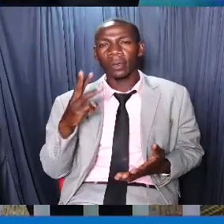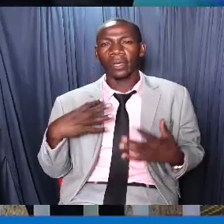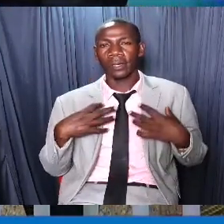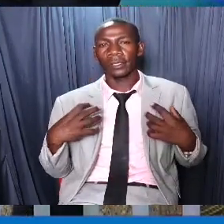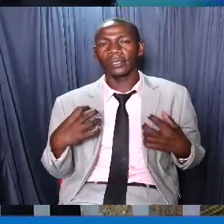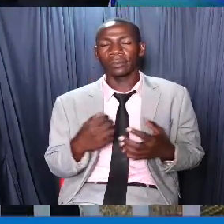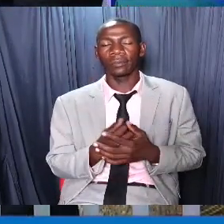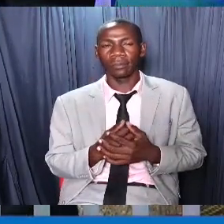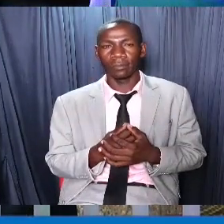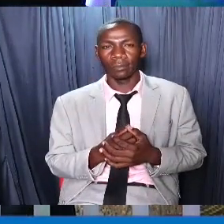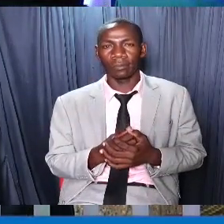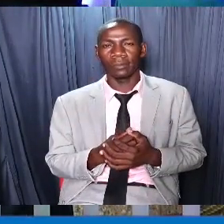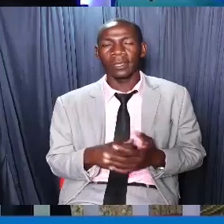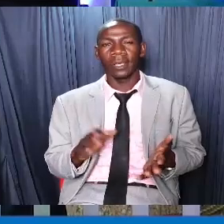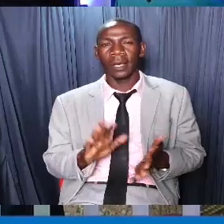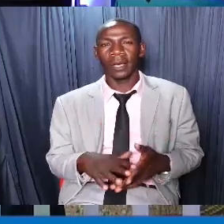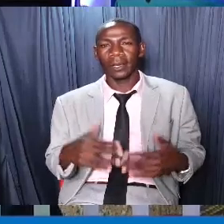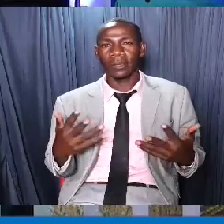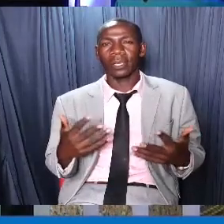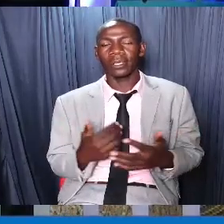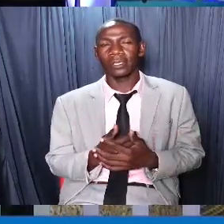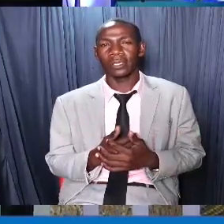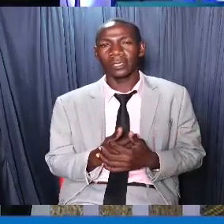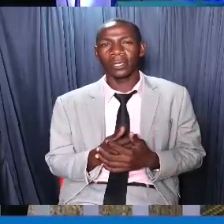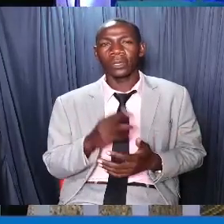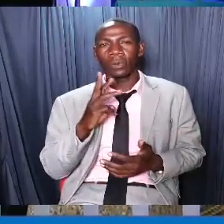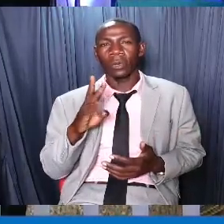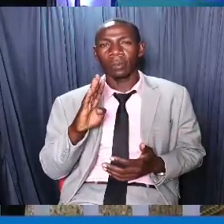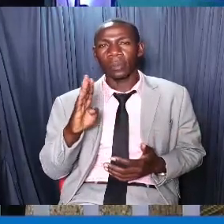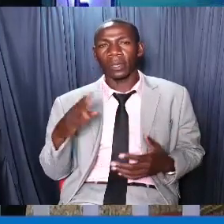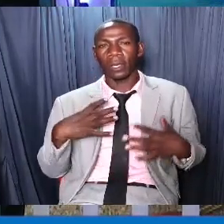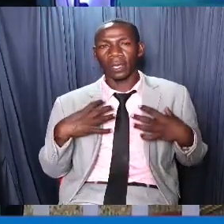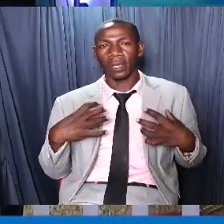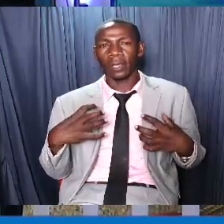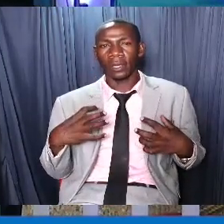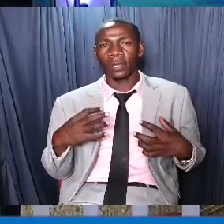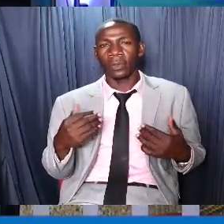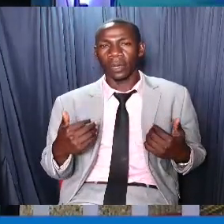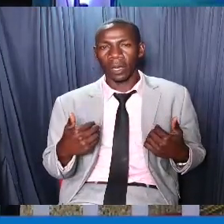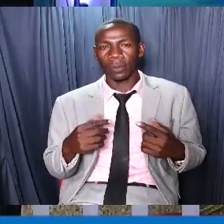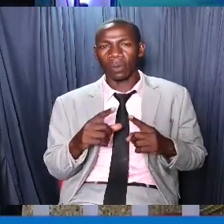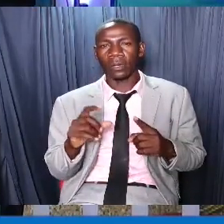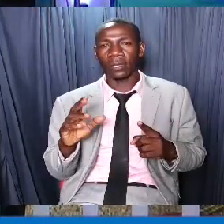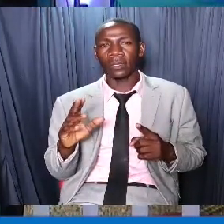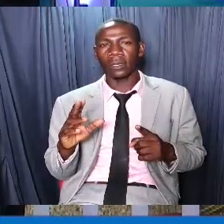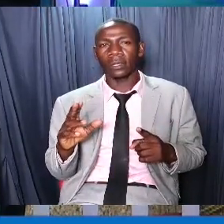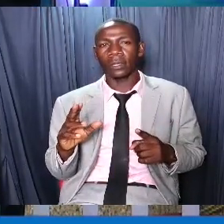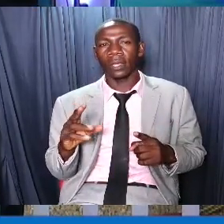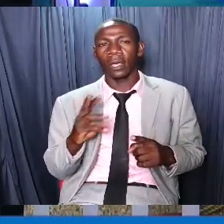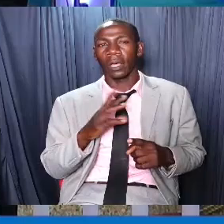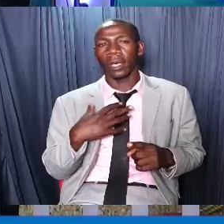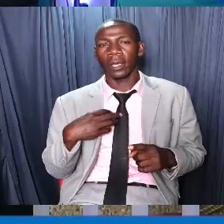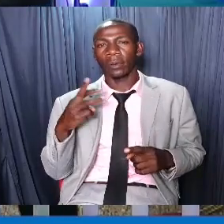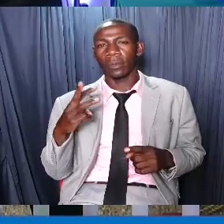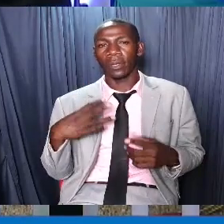you'll be healed. Hallelujah. Hallelujah. Utapona. You shall be healed. Utapata neno lako. You'll get your word. Na utapona.